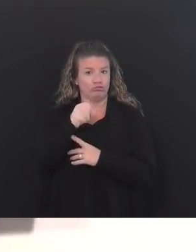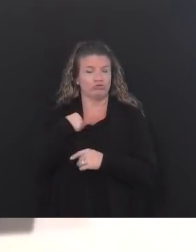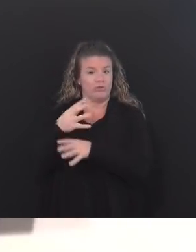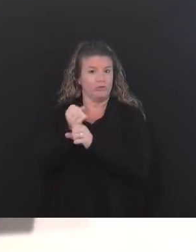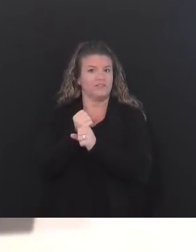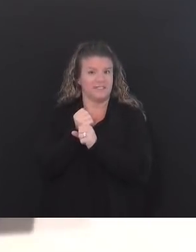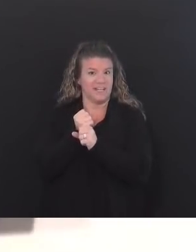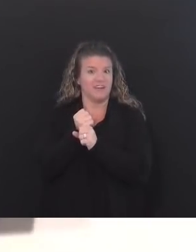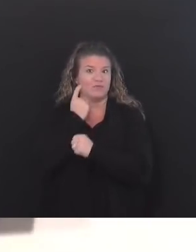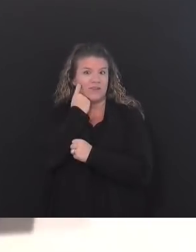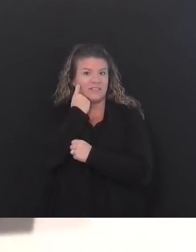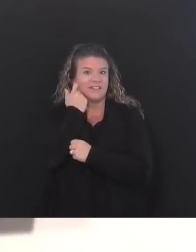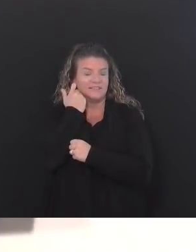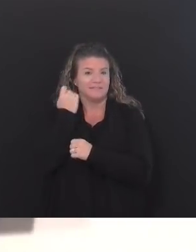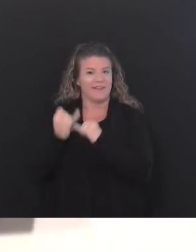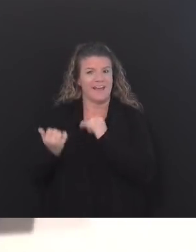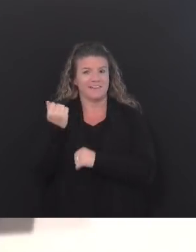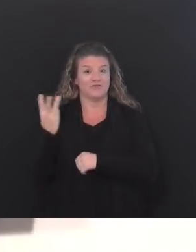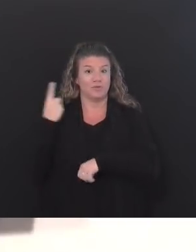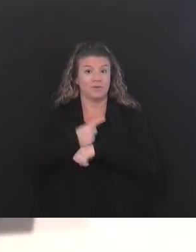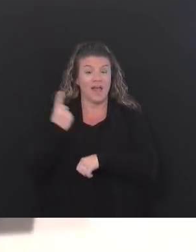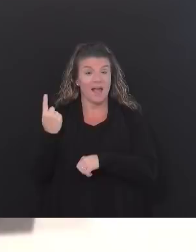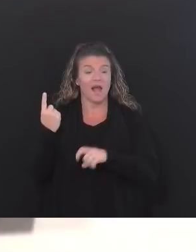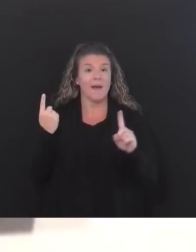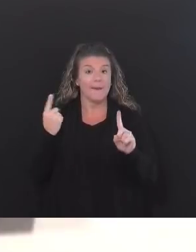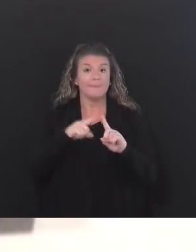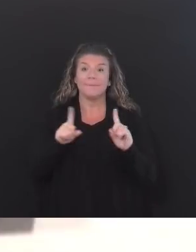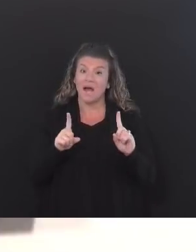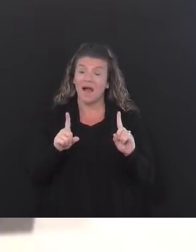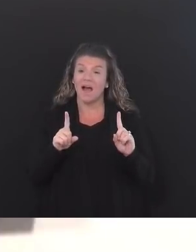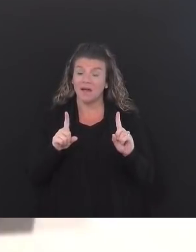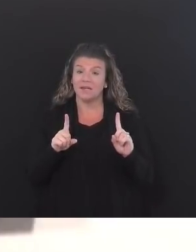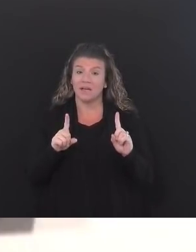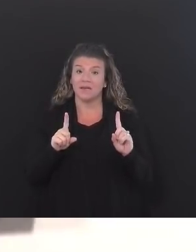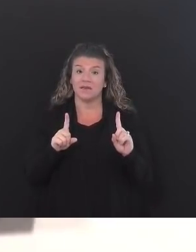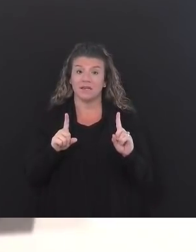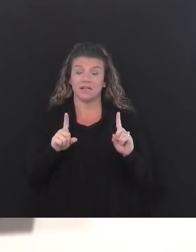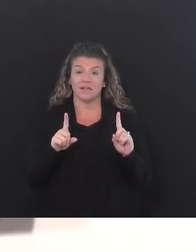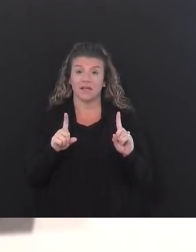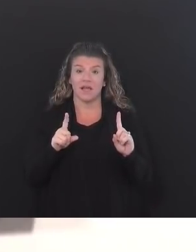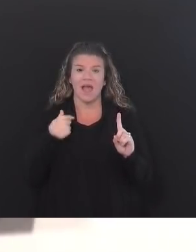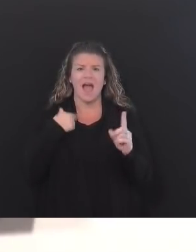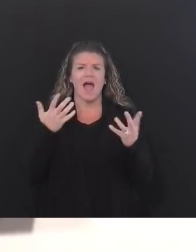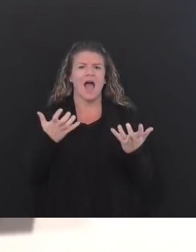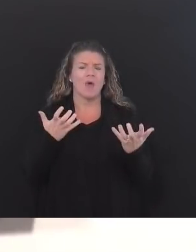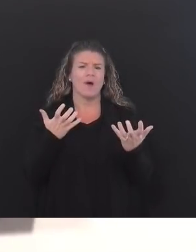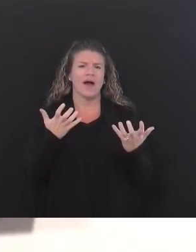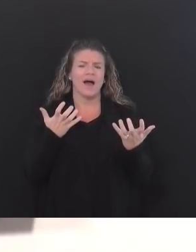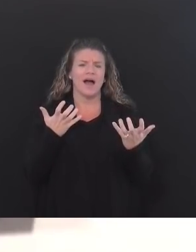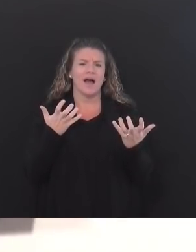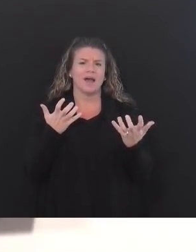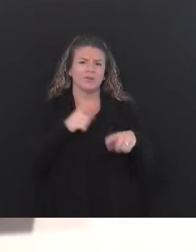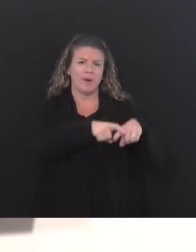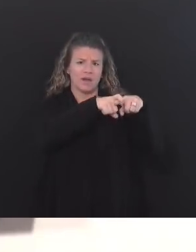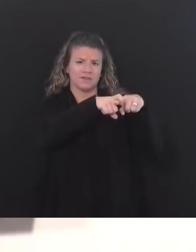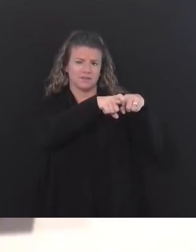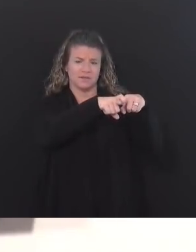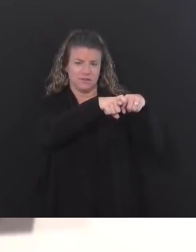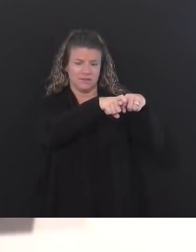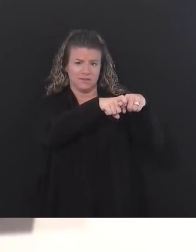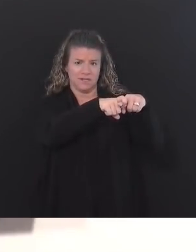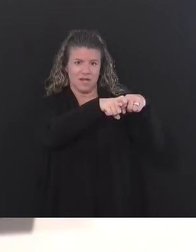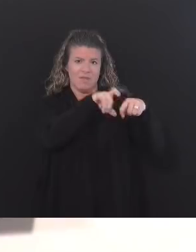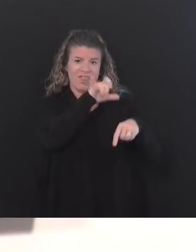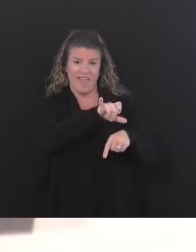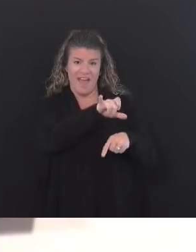here over the last few days. But I think that let me take pause for just a second to talk about